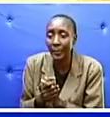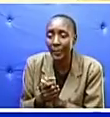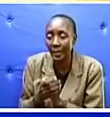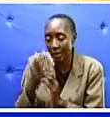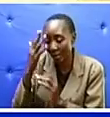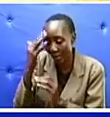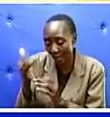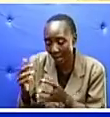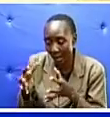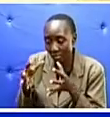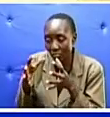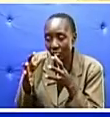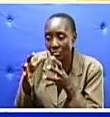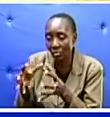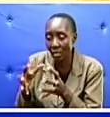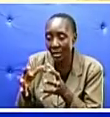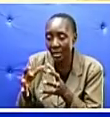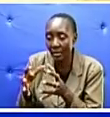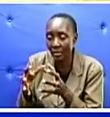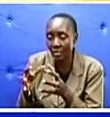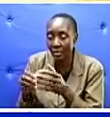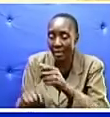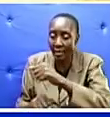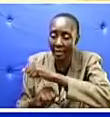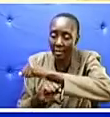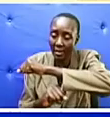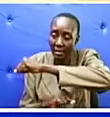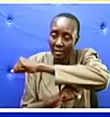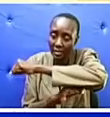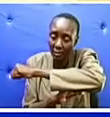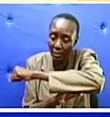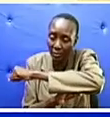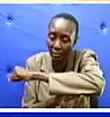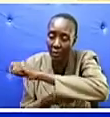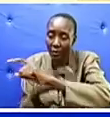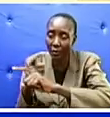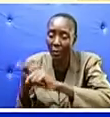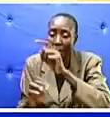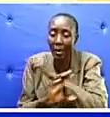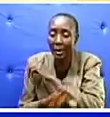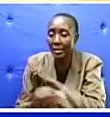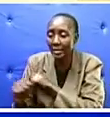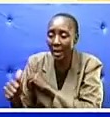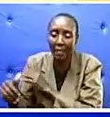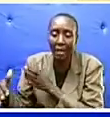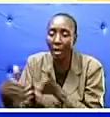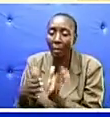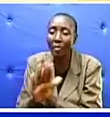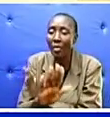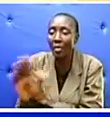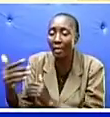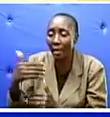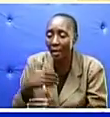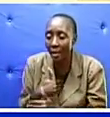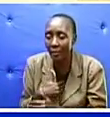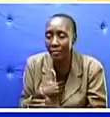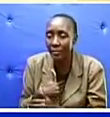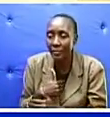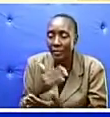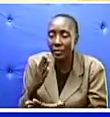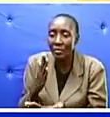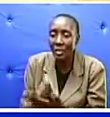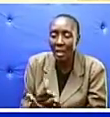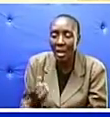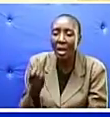organization or a donor, they come with their own ways how to handle things. Mm-hmm. So they found out, oh,